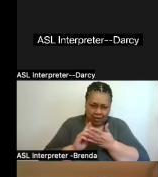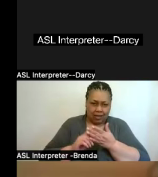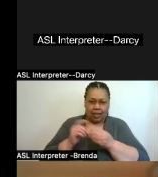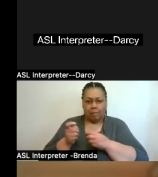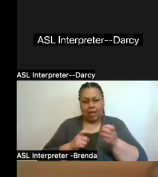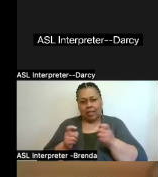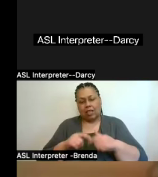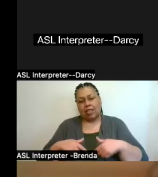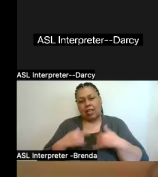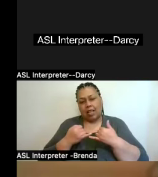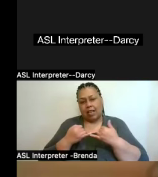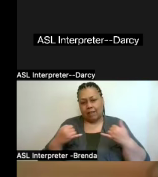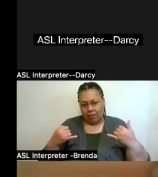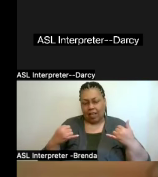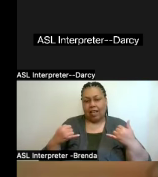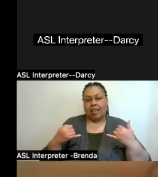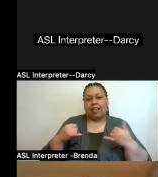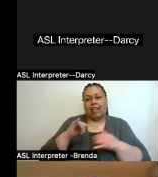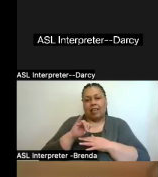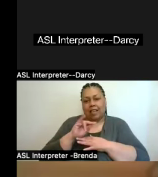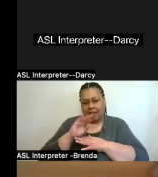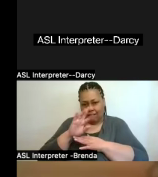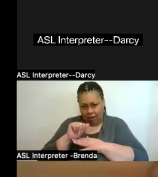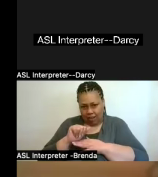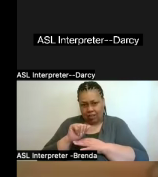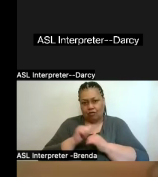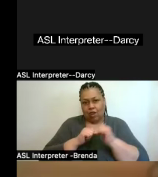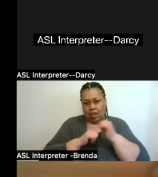infrastructure to meet recovery-based objectives. Next slide.